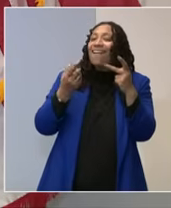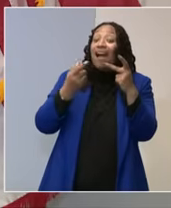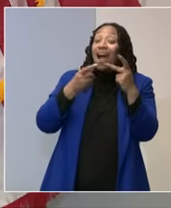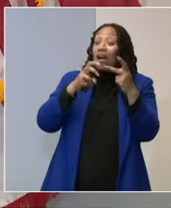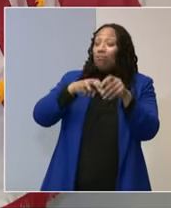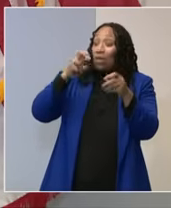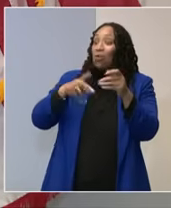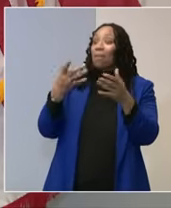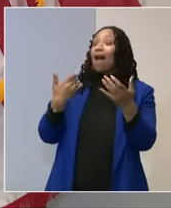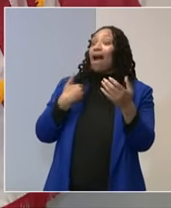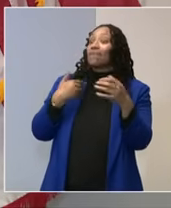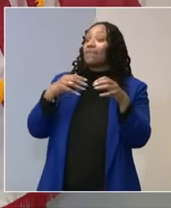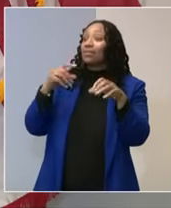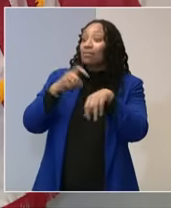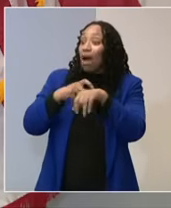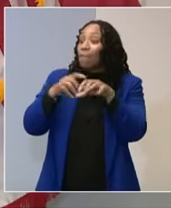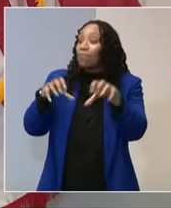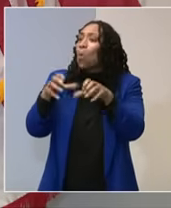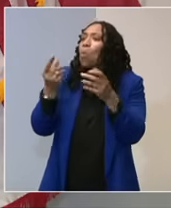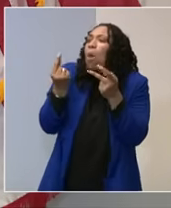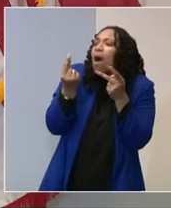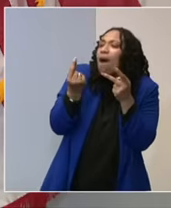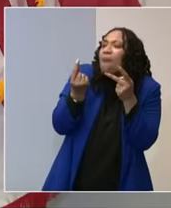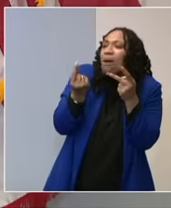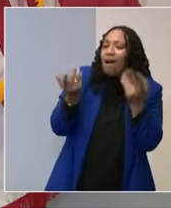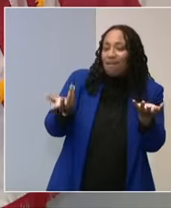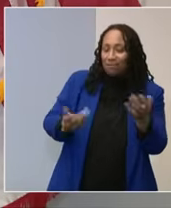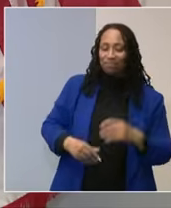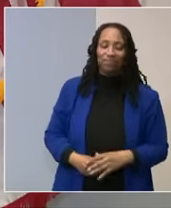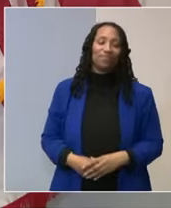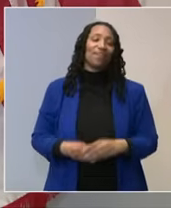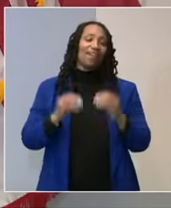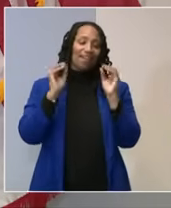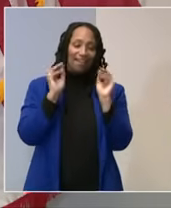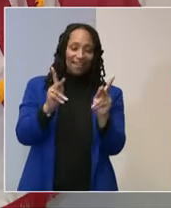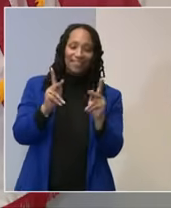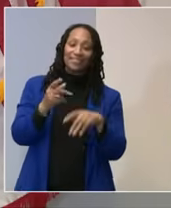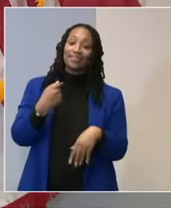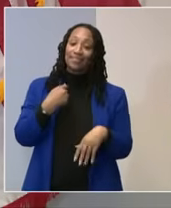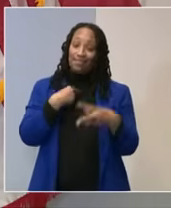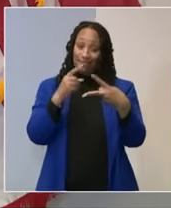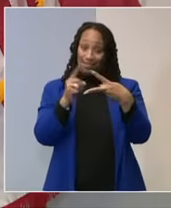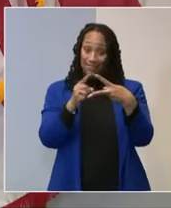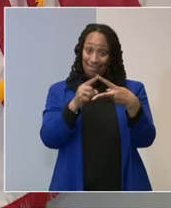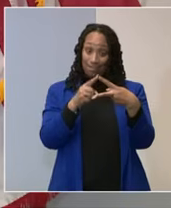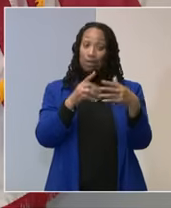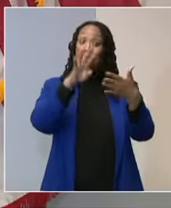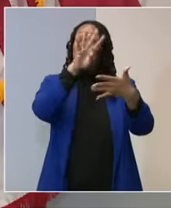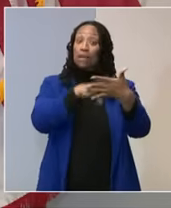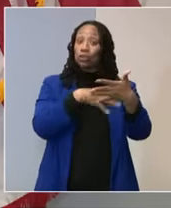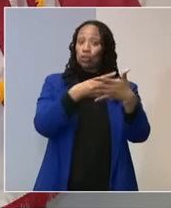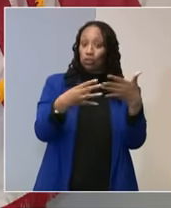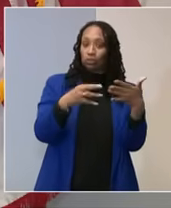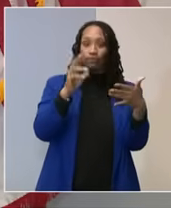I think that we will have a schedule in place that makes RFK unassailable. That's my plan.